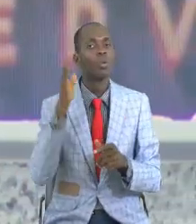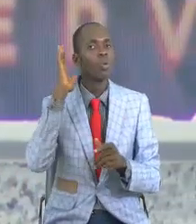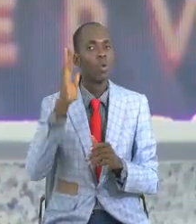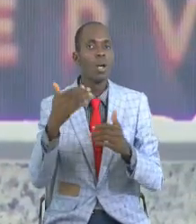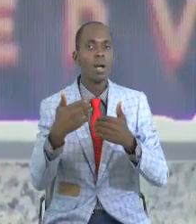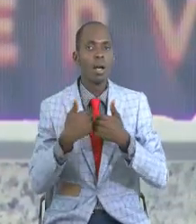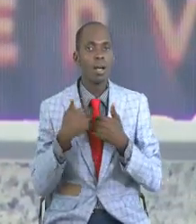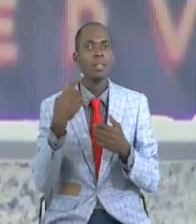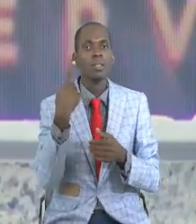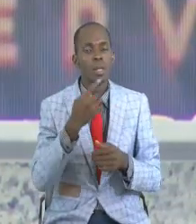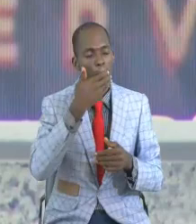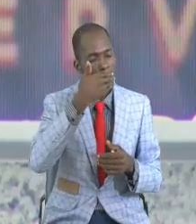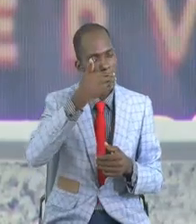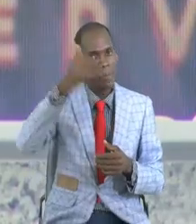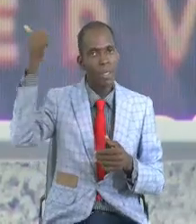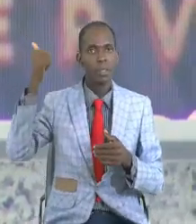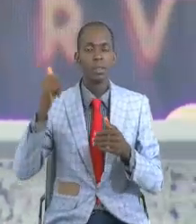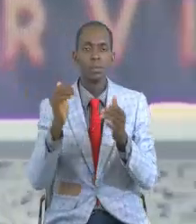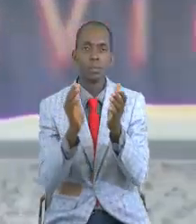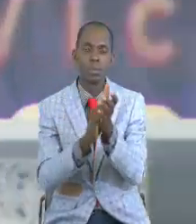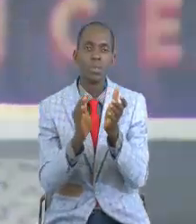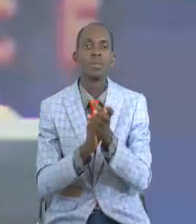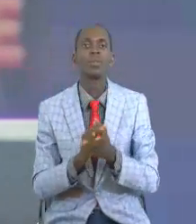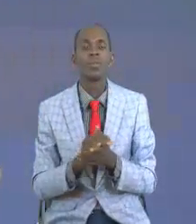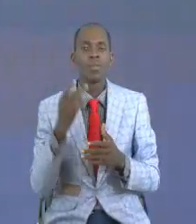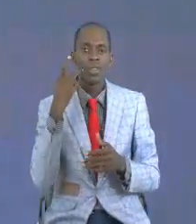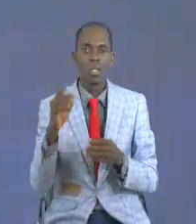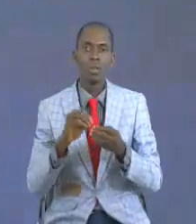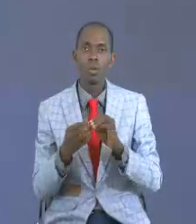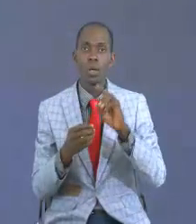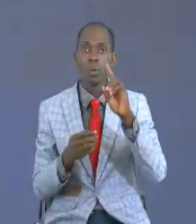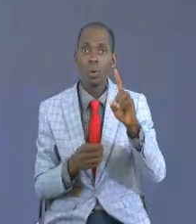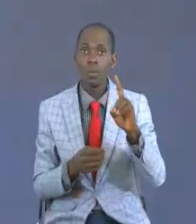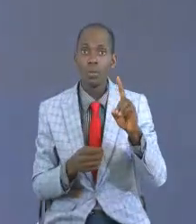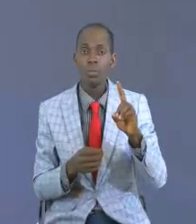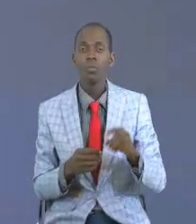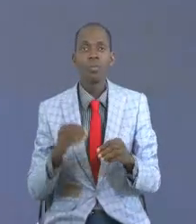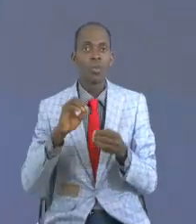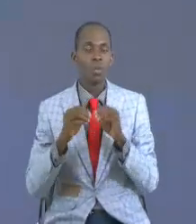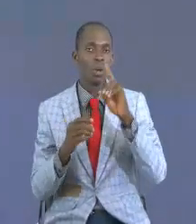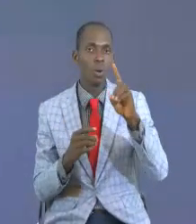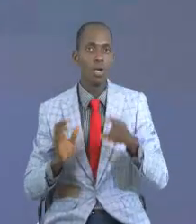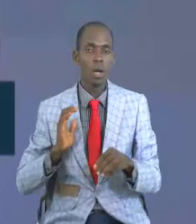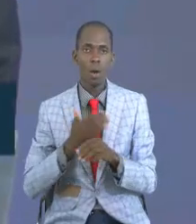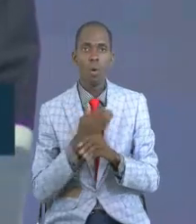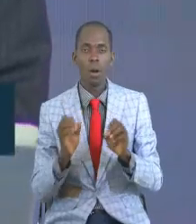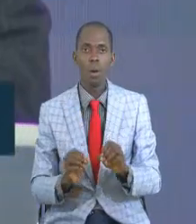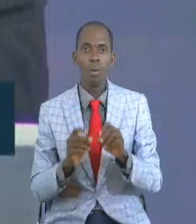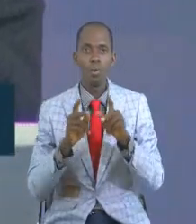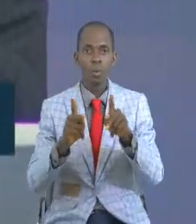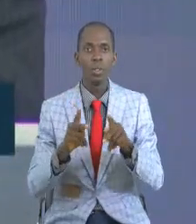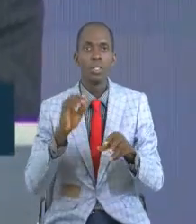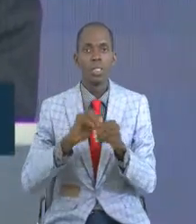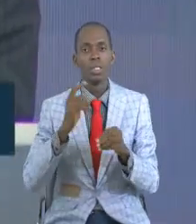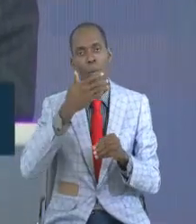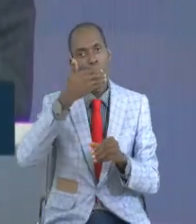the best commentation look at number one number one our privilege in the beta covenant we're